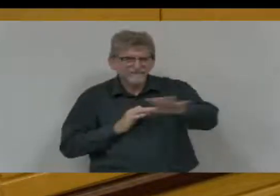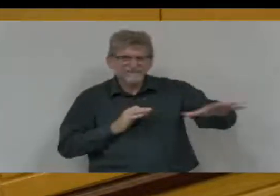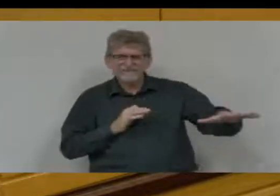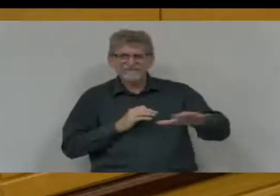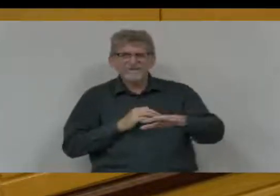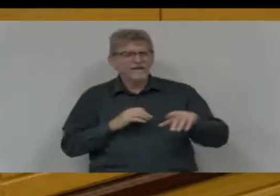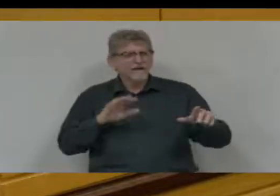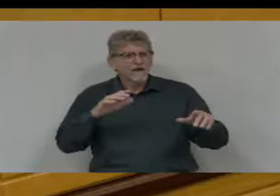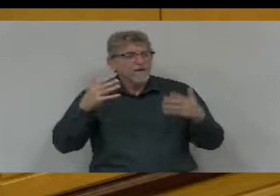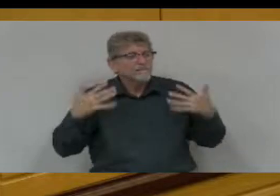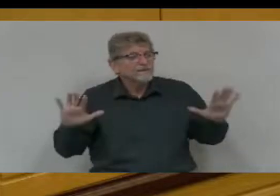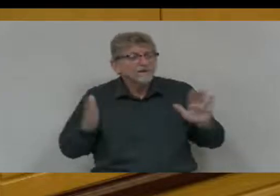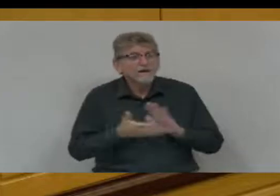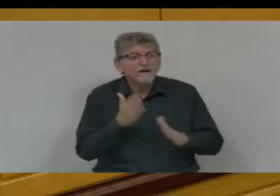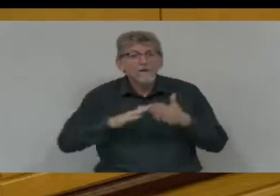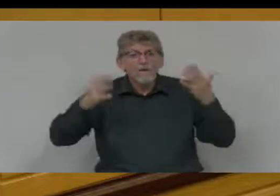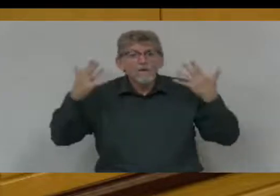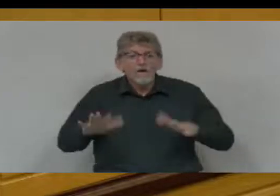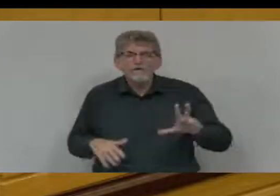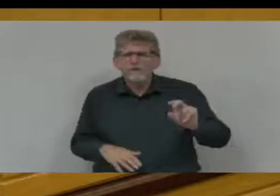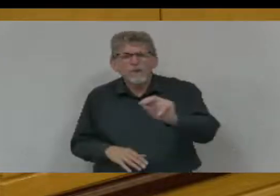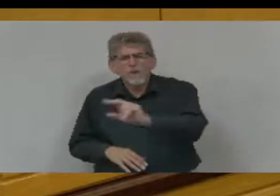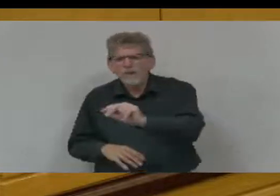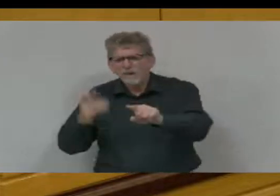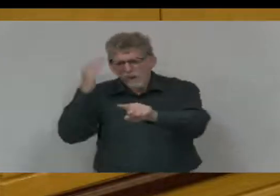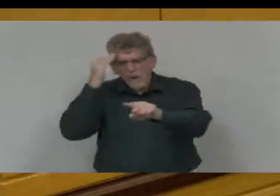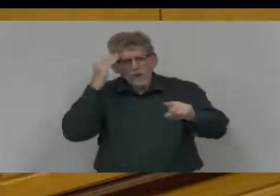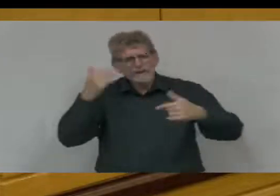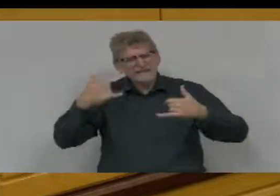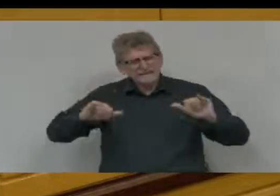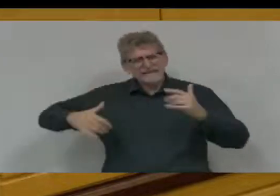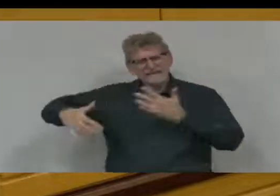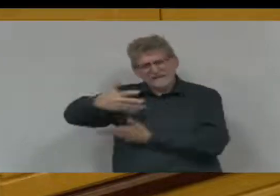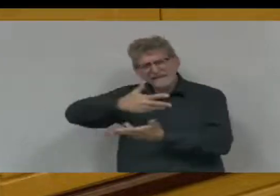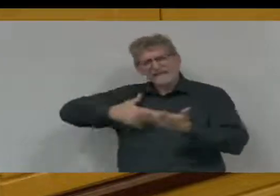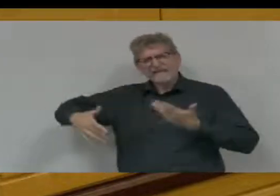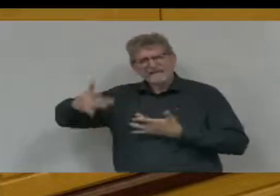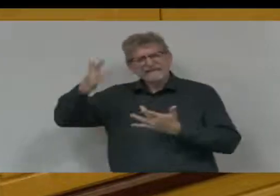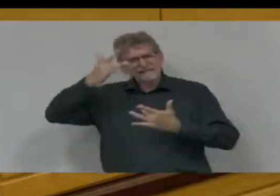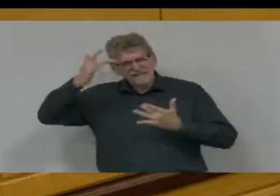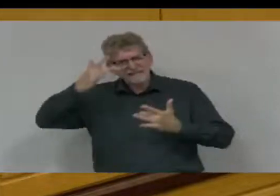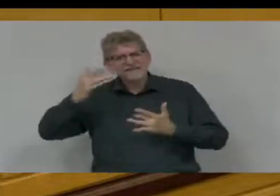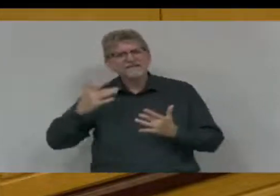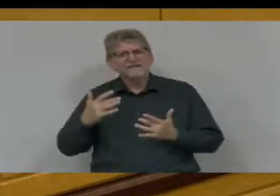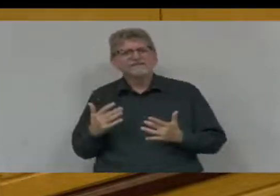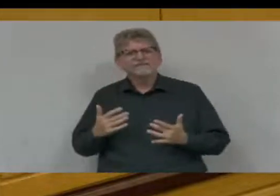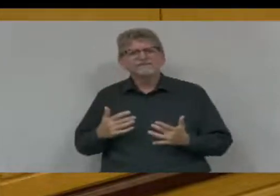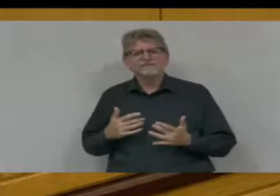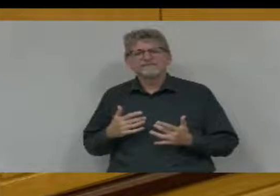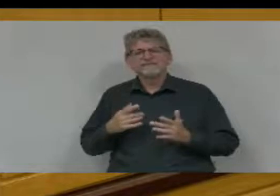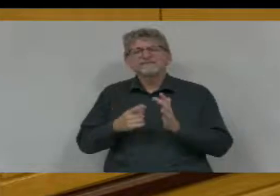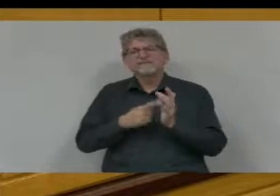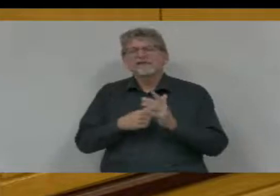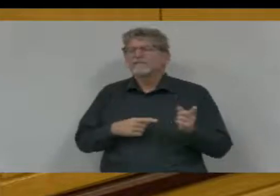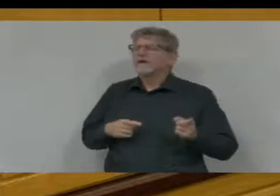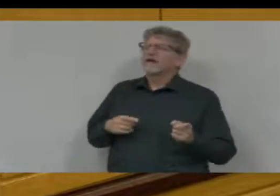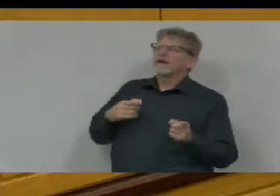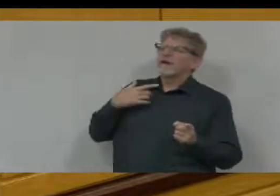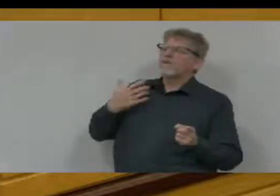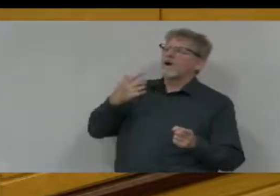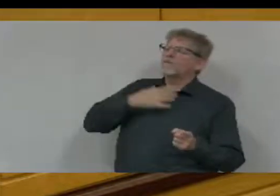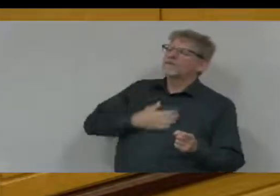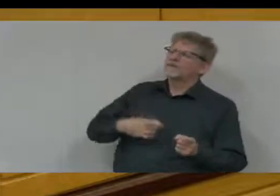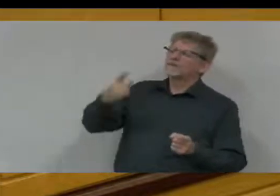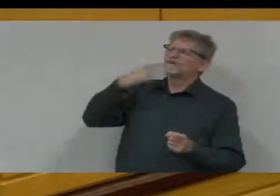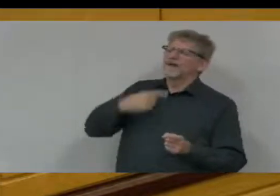think, unfortunately, people will hear what they want to hear regardless. But I think he's done a good job of explaining that also, but why he made